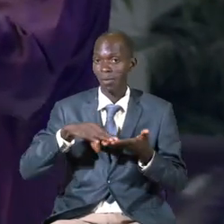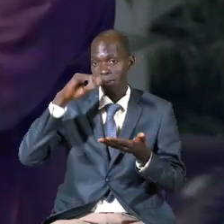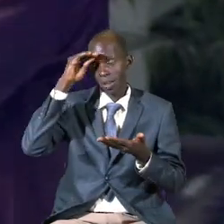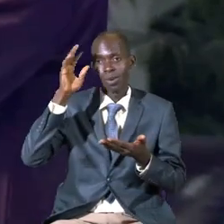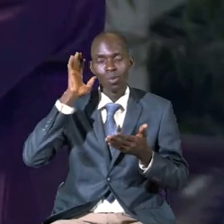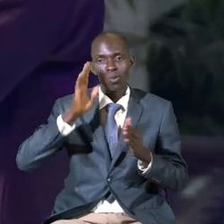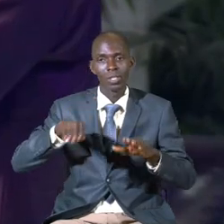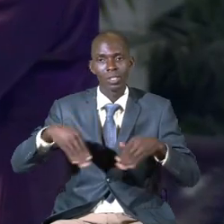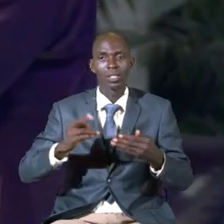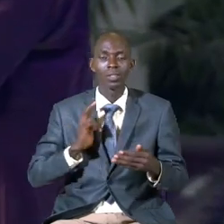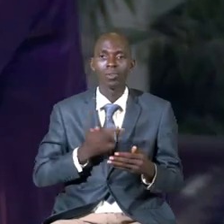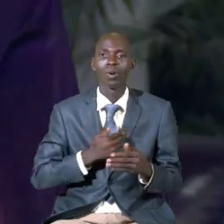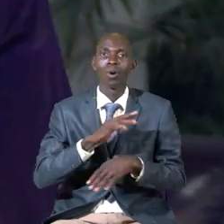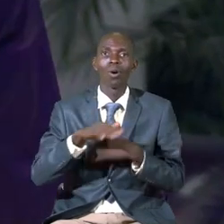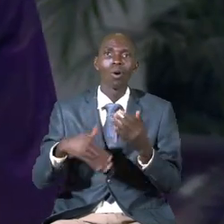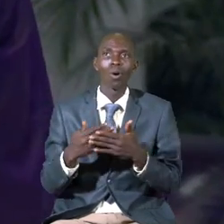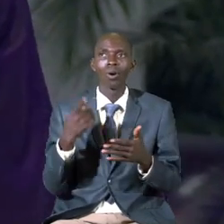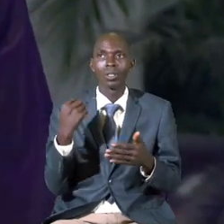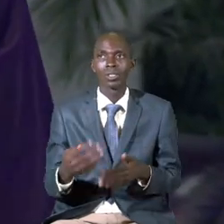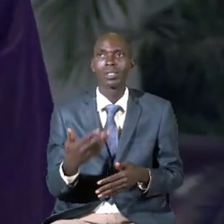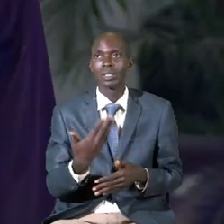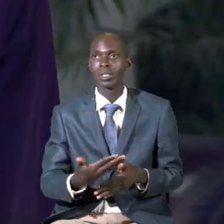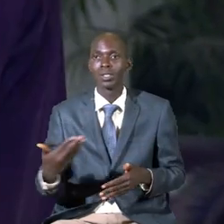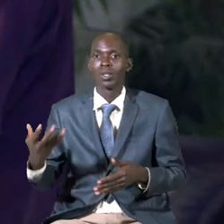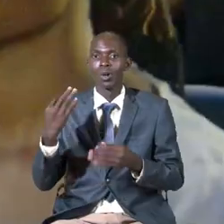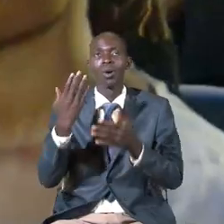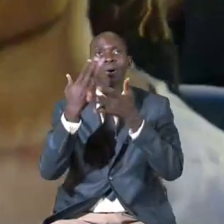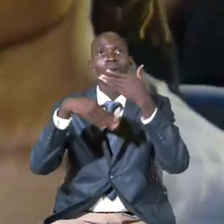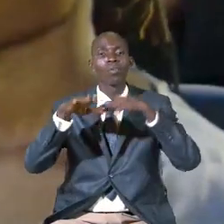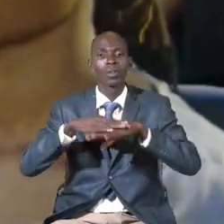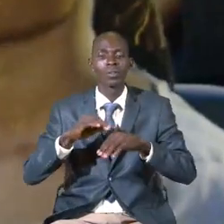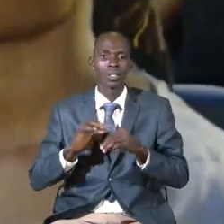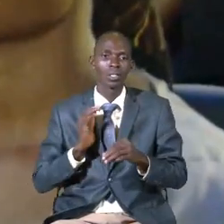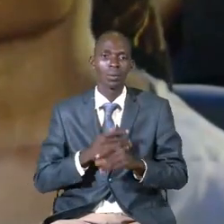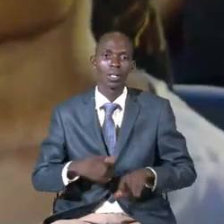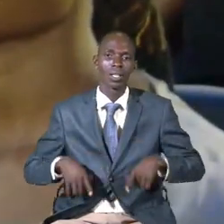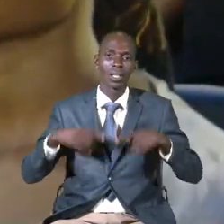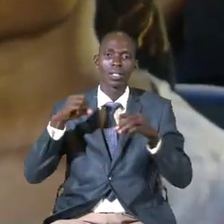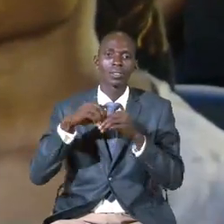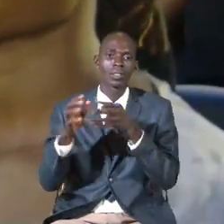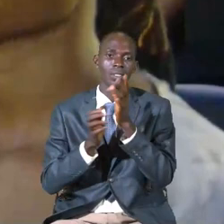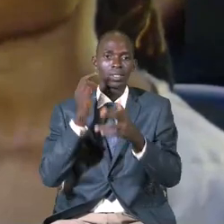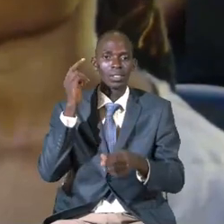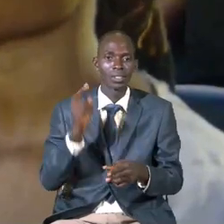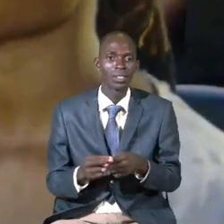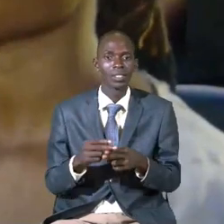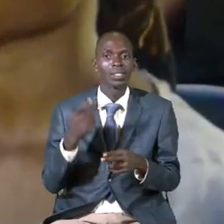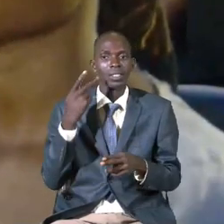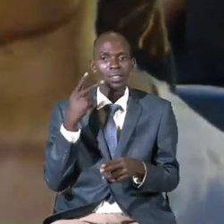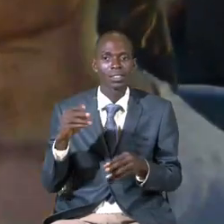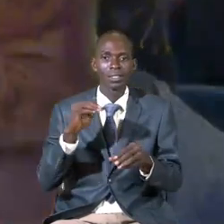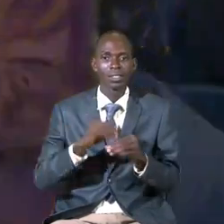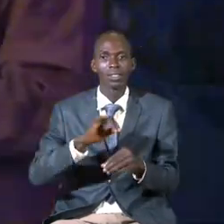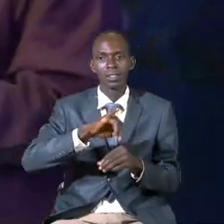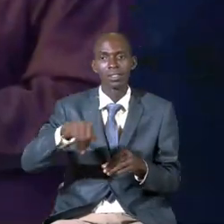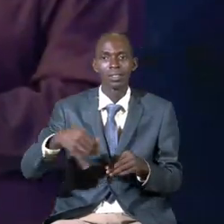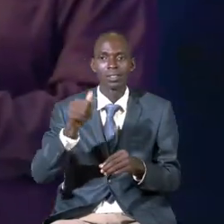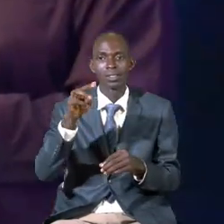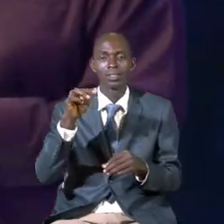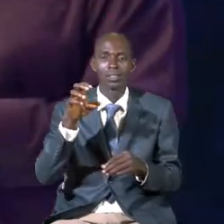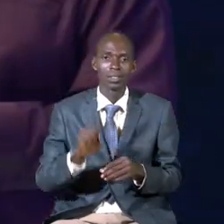resources of heaven in our lives in jesus name look at james chapter one reading